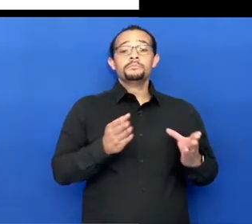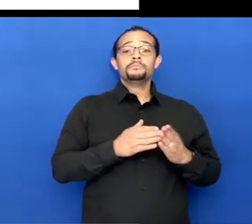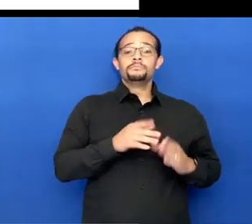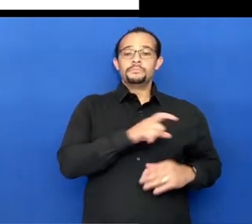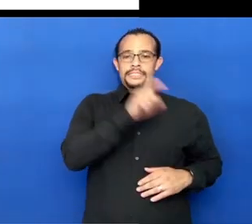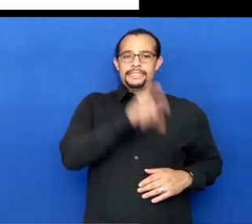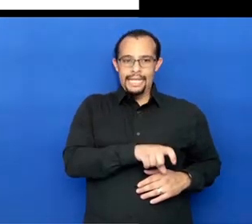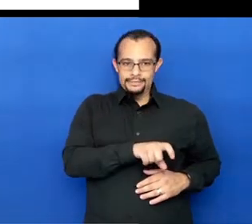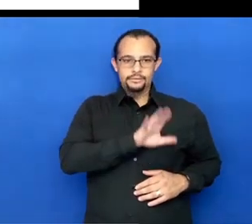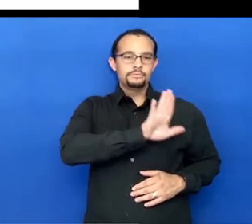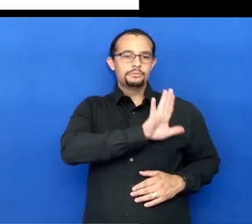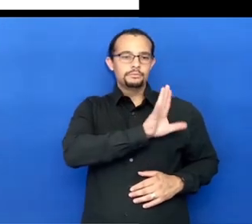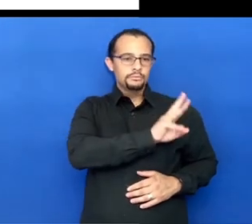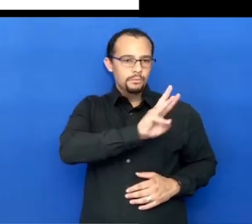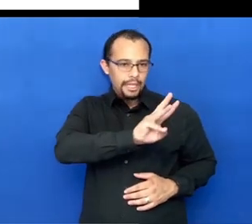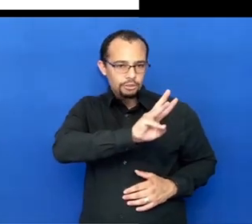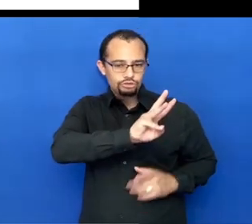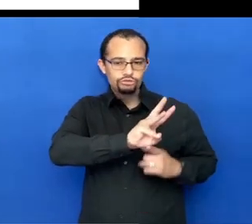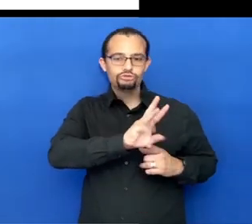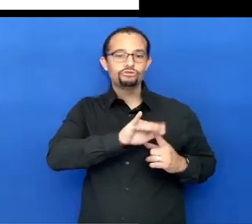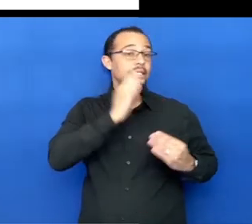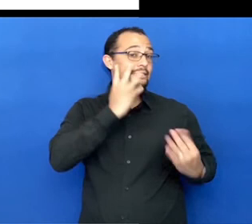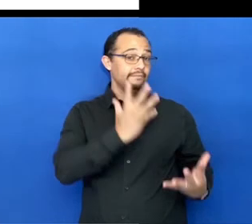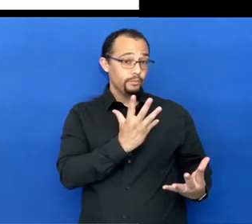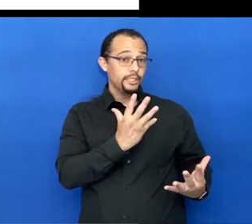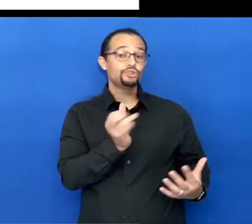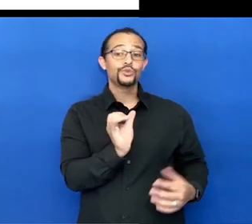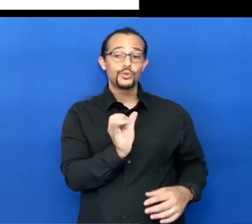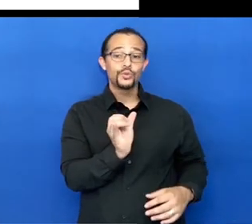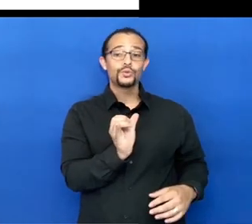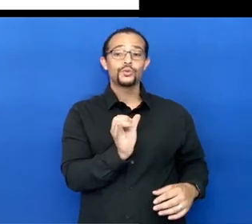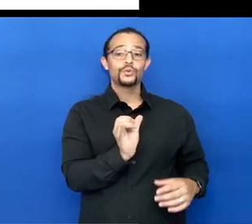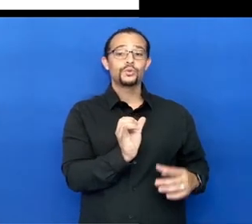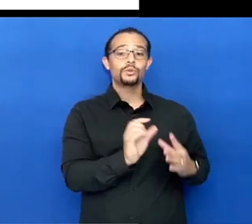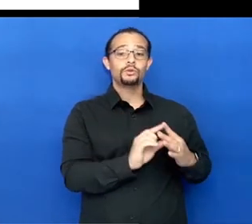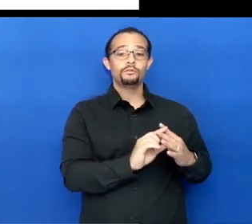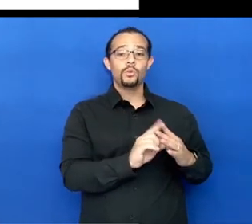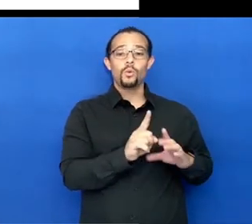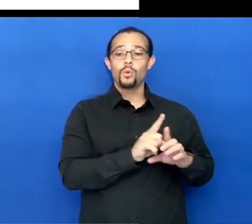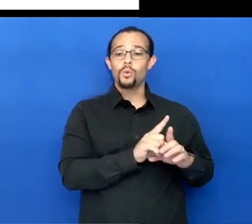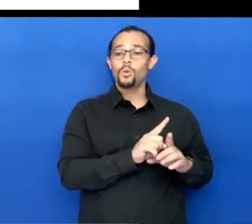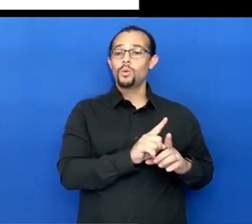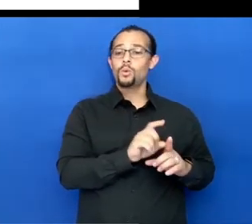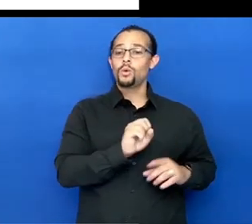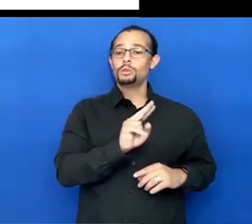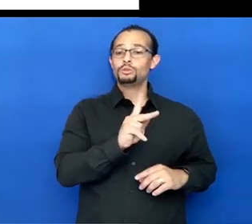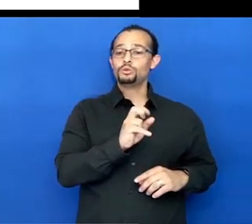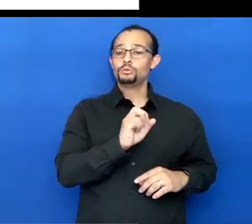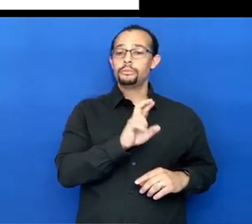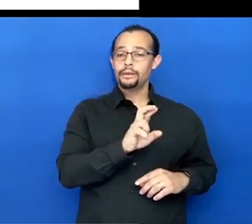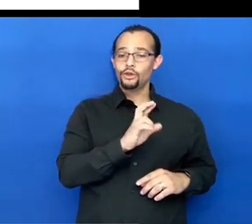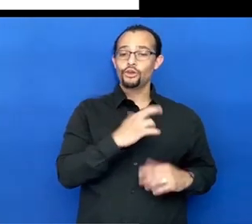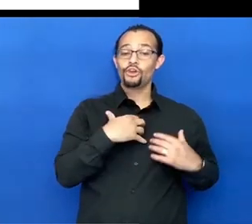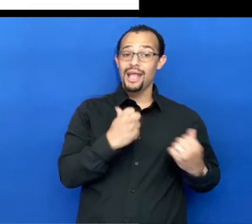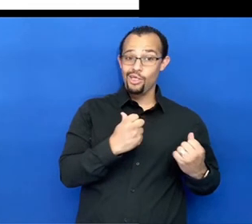that at your leisure. Here is the Texas page. This information as well for